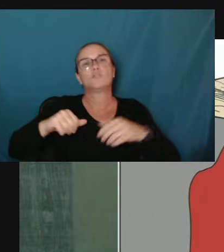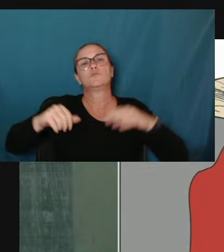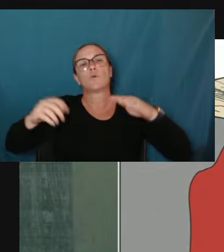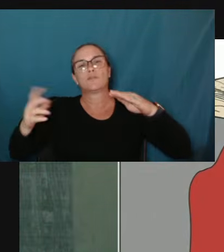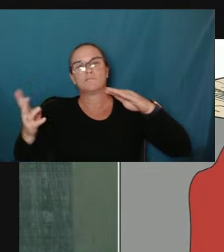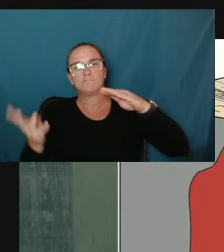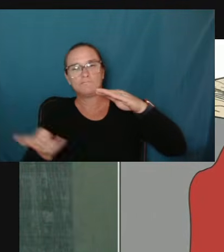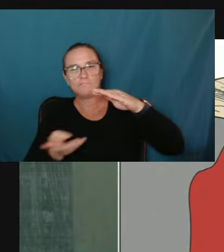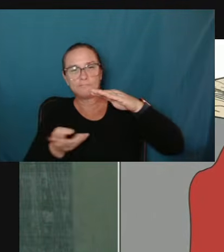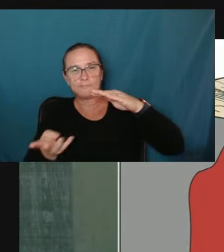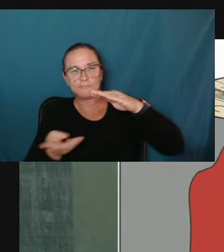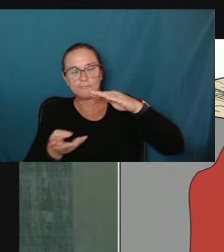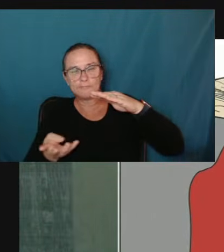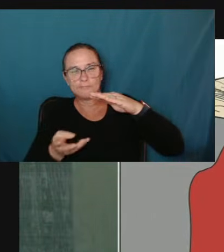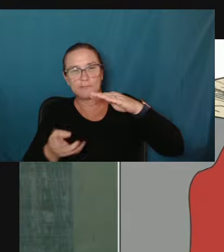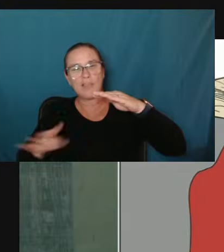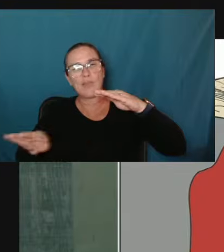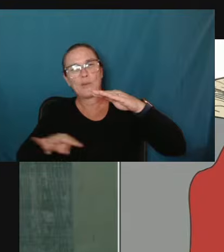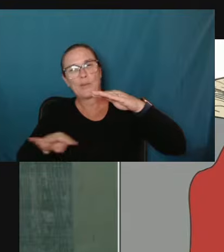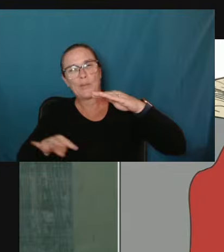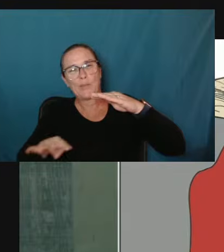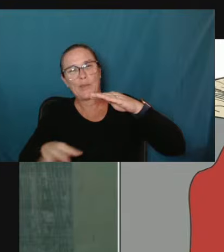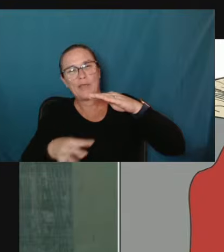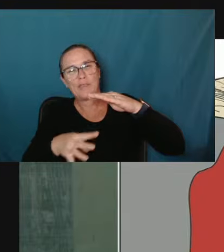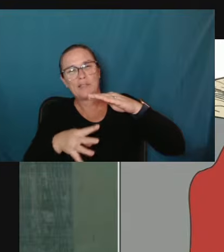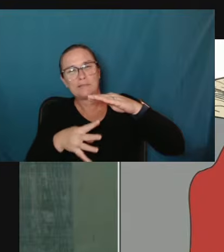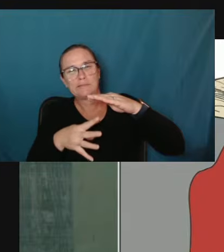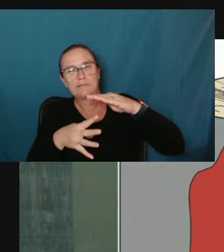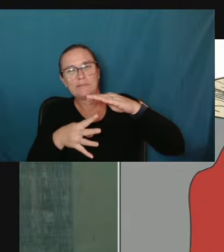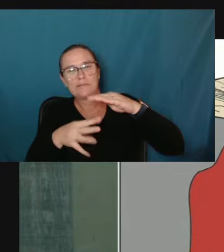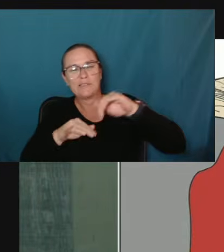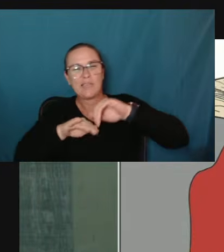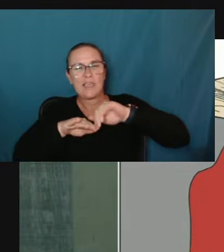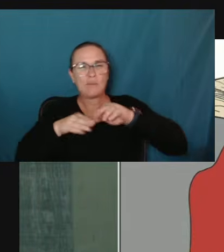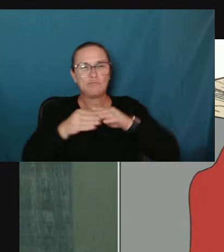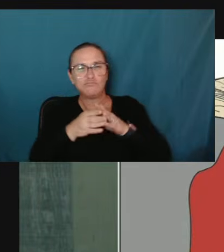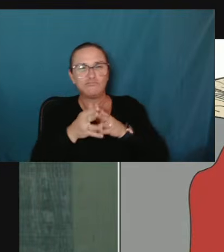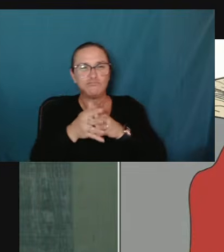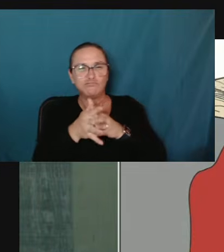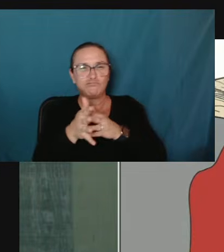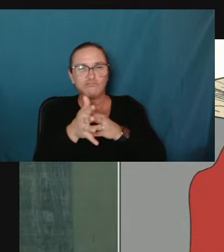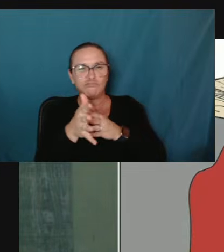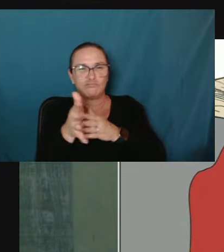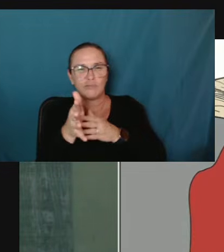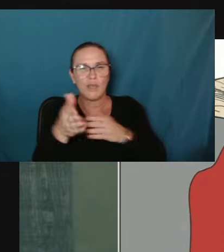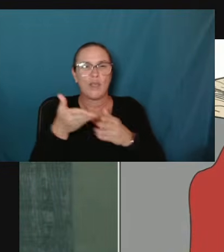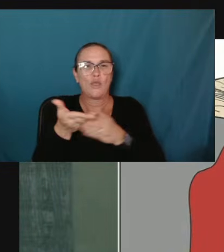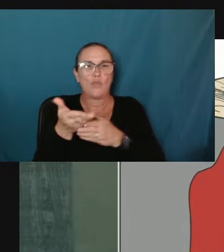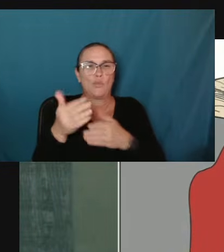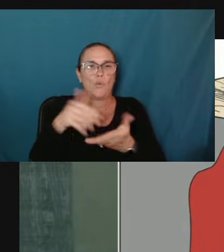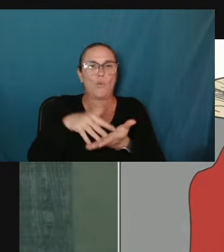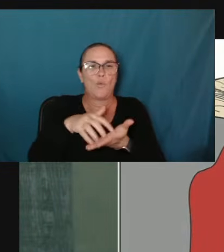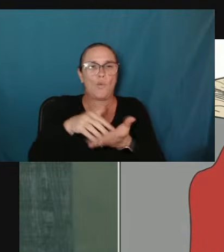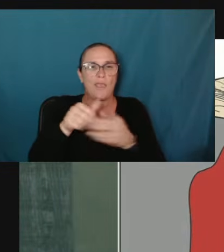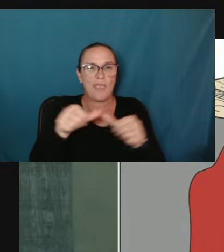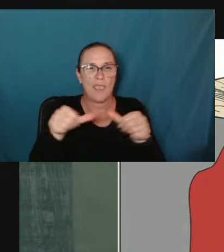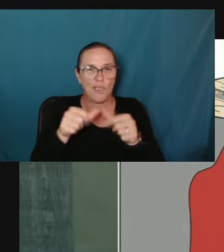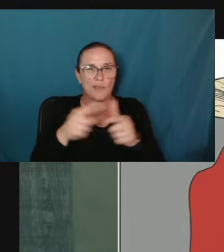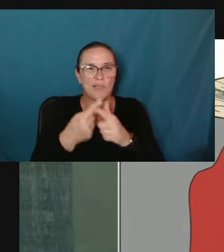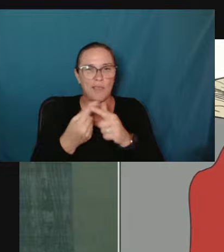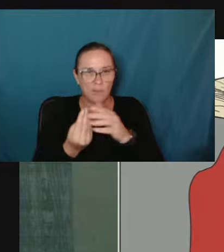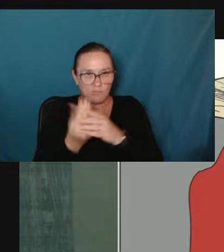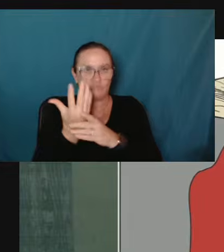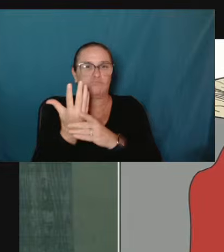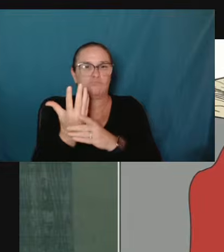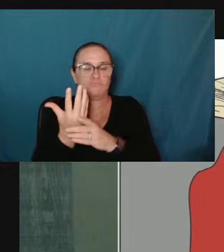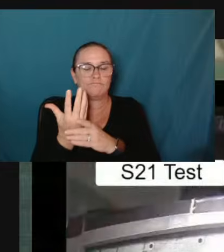it's doing it in such a way that it's squeezing itself into these weaker zones and making its way to the surface. So that